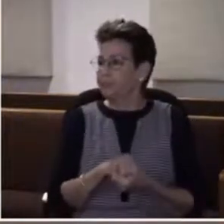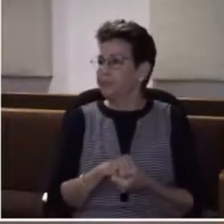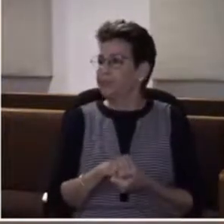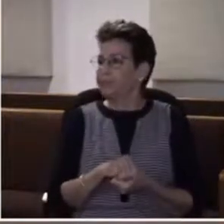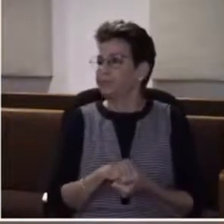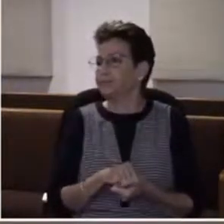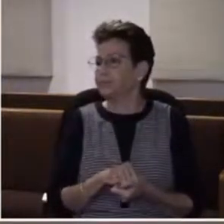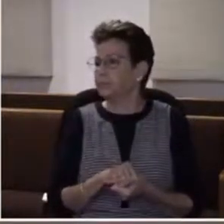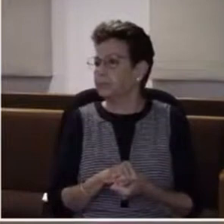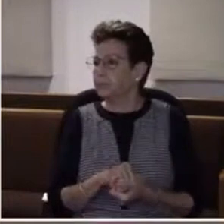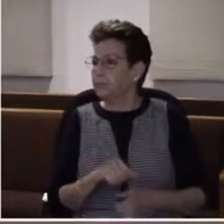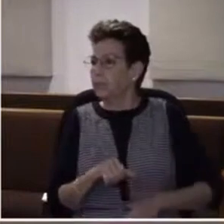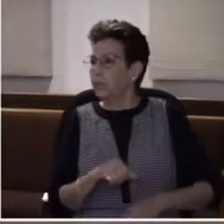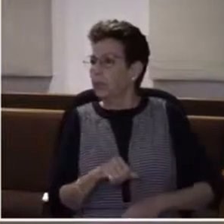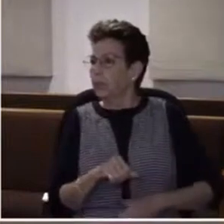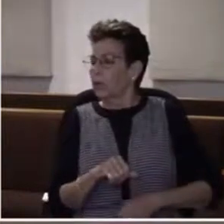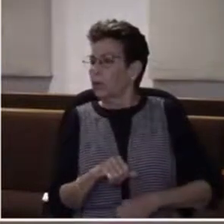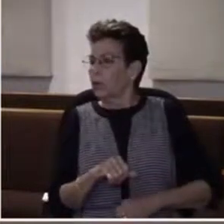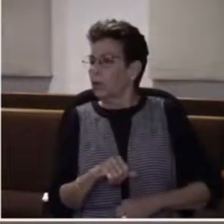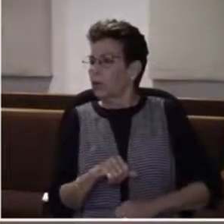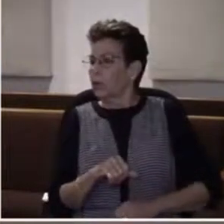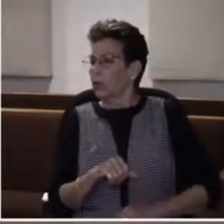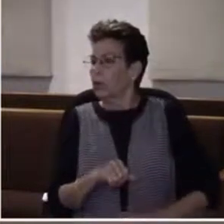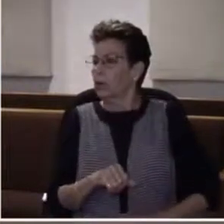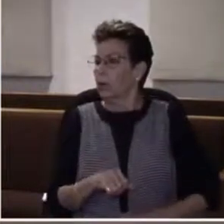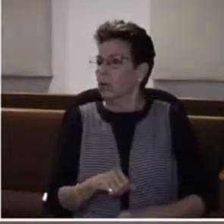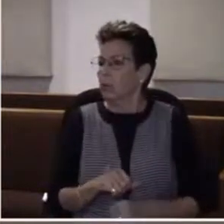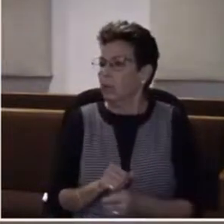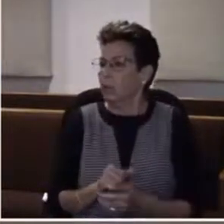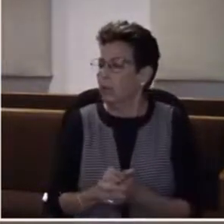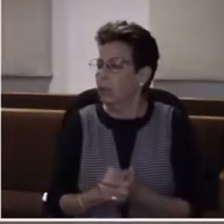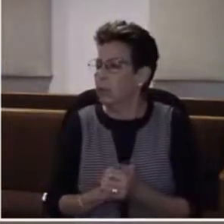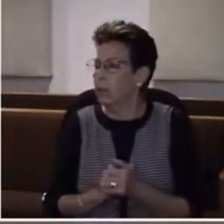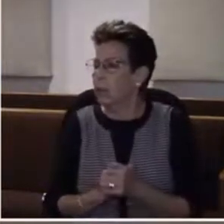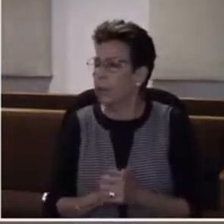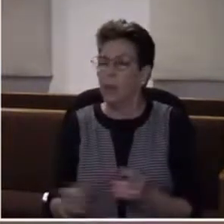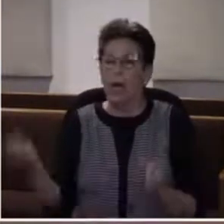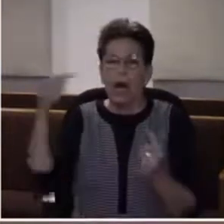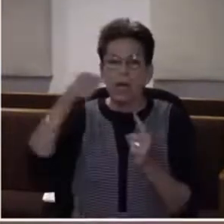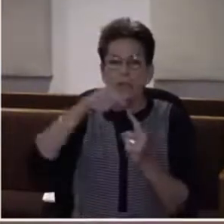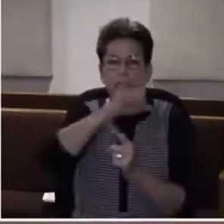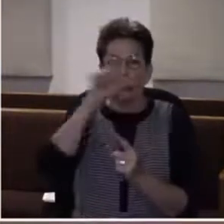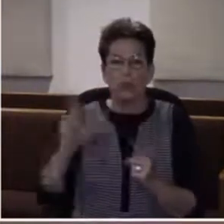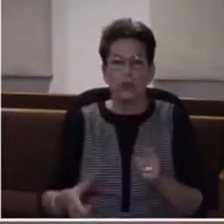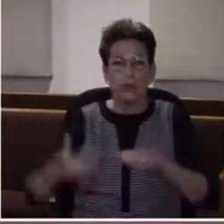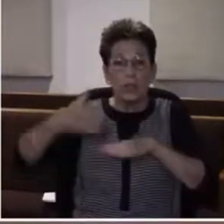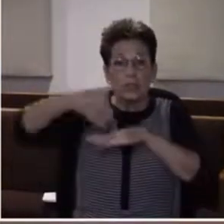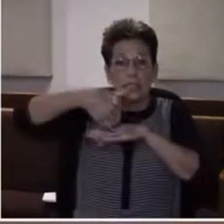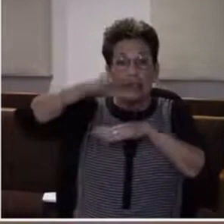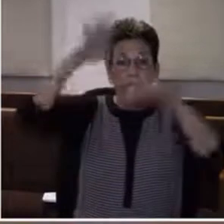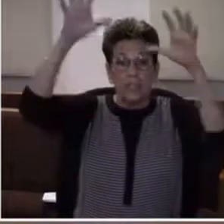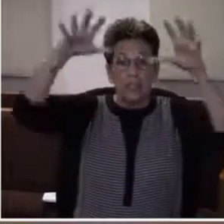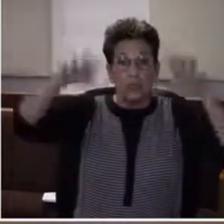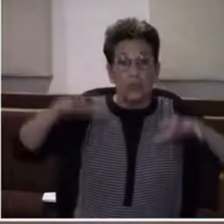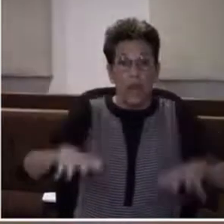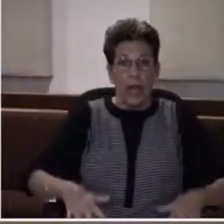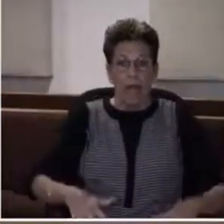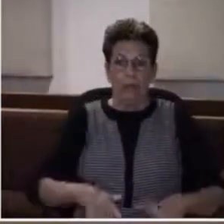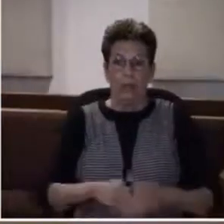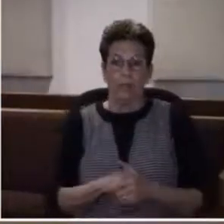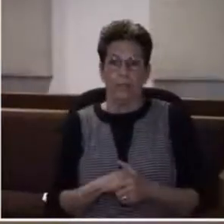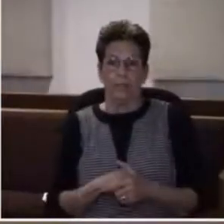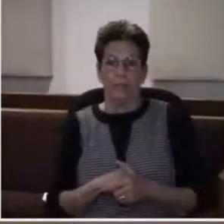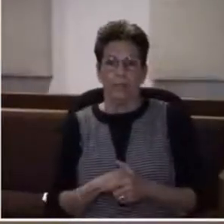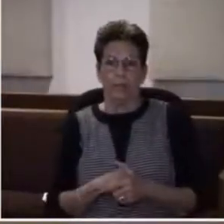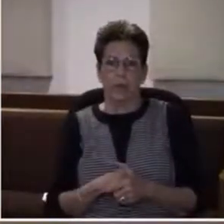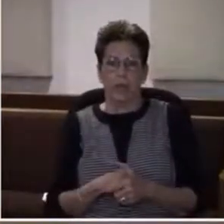fail, until the day that the Lord sendeth rain upon the earth. She went